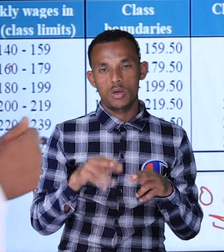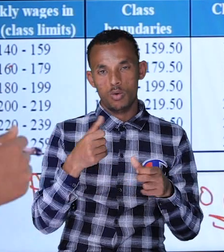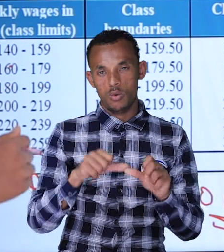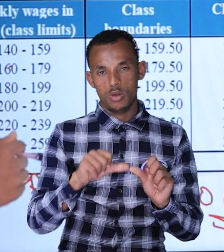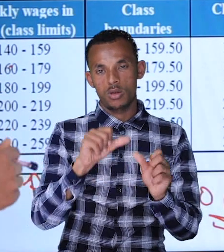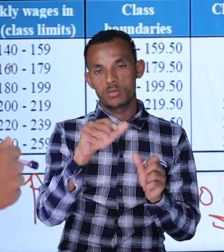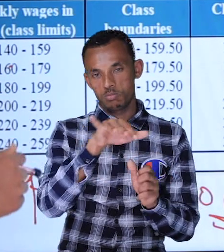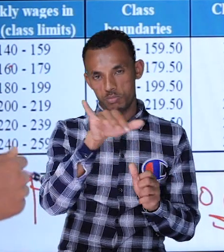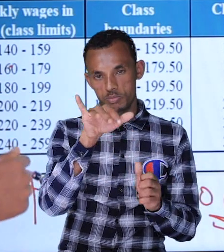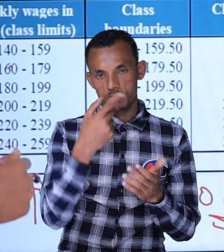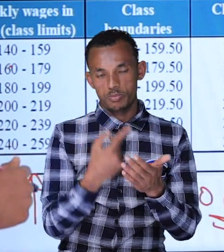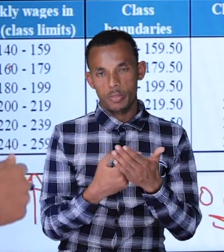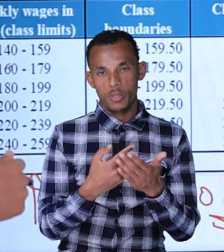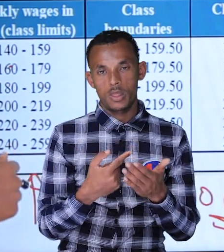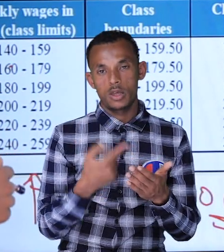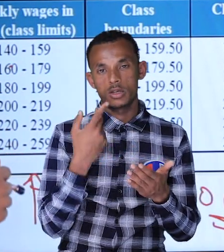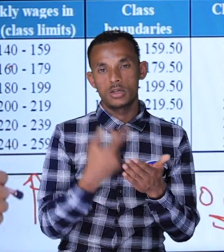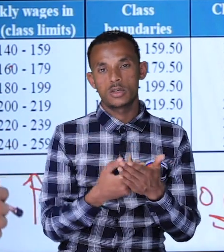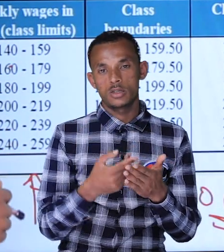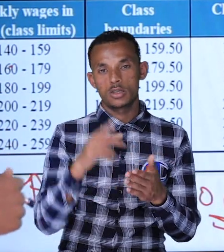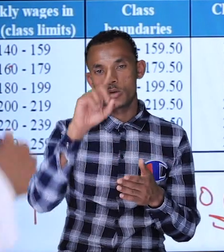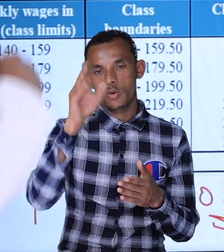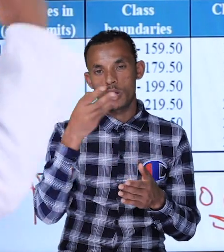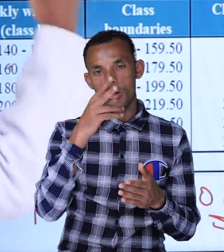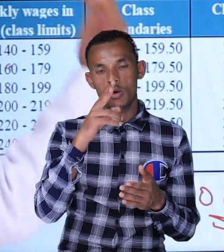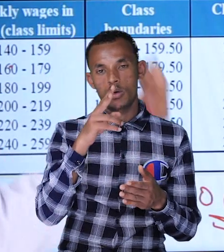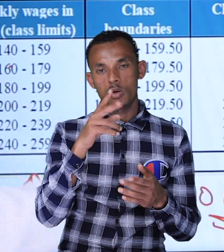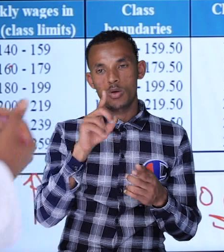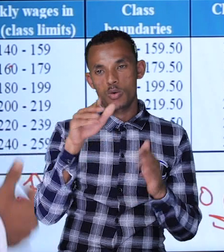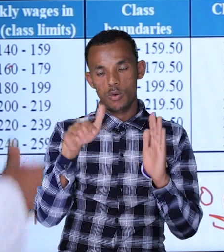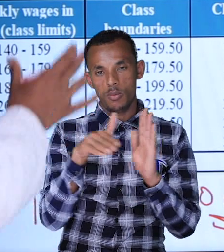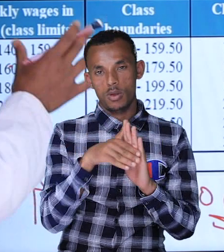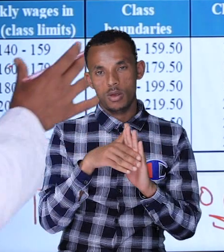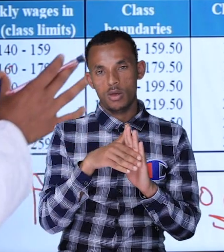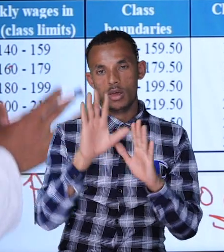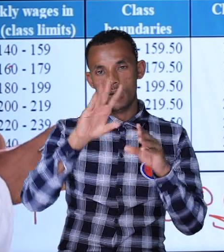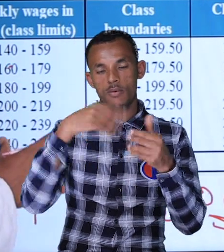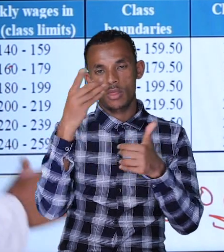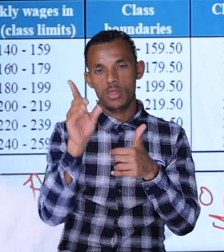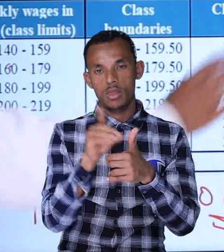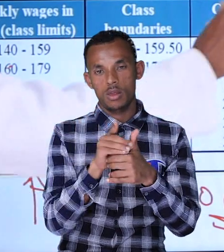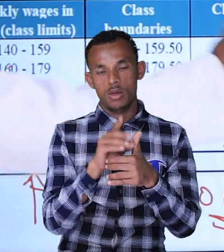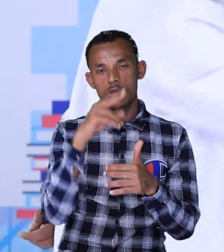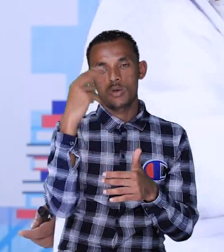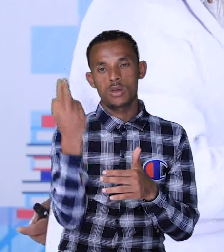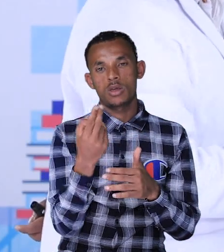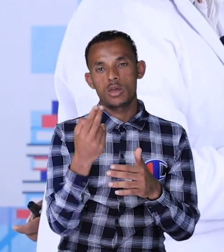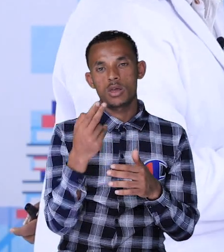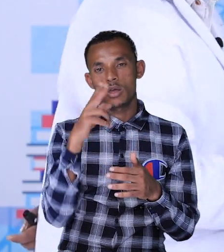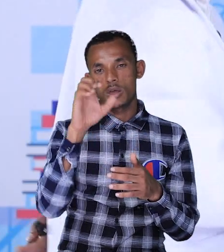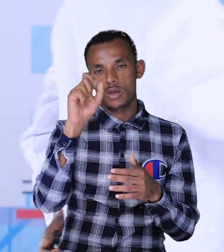continue successfully like this. So this is how you represent a given data using